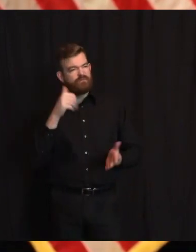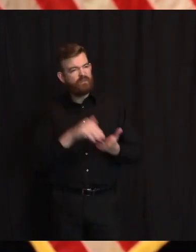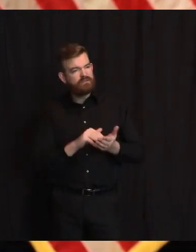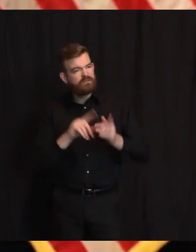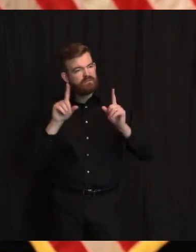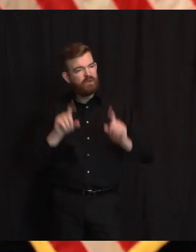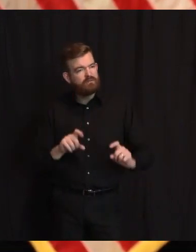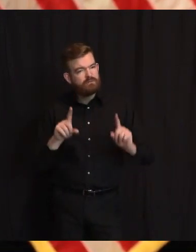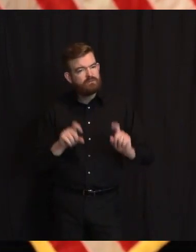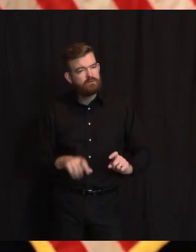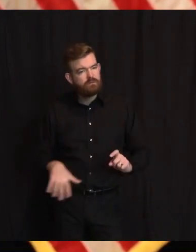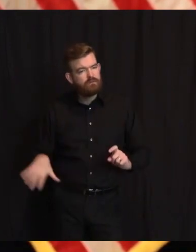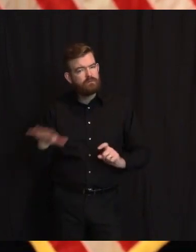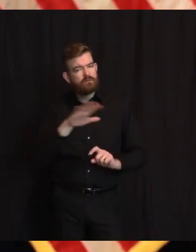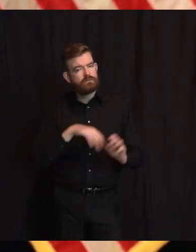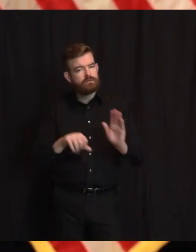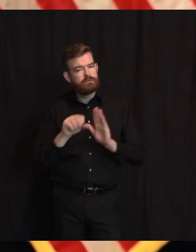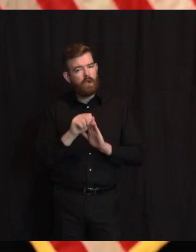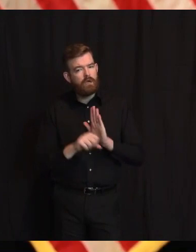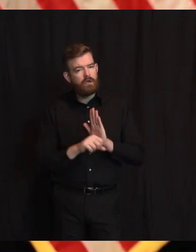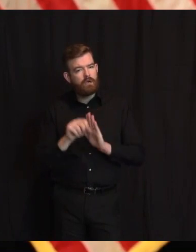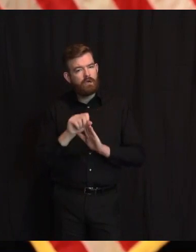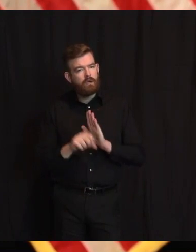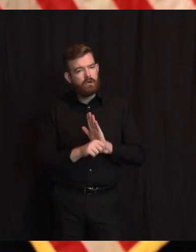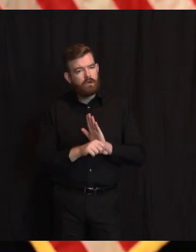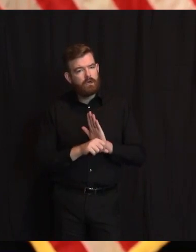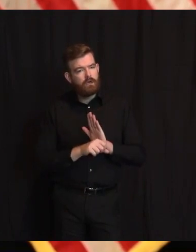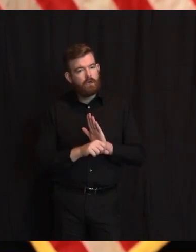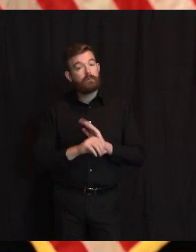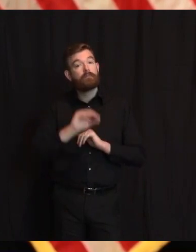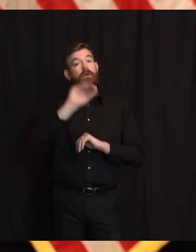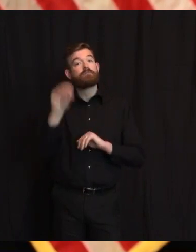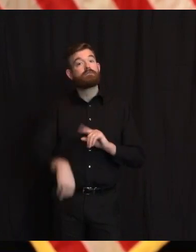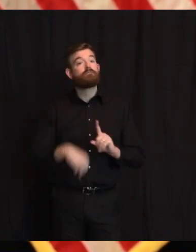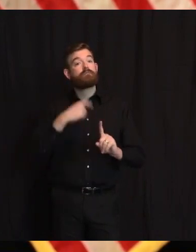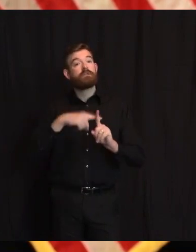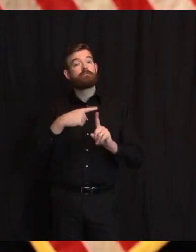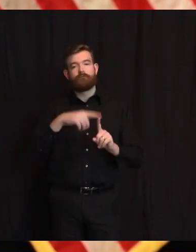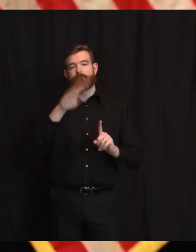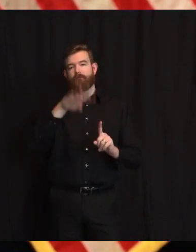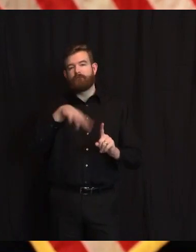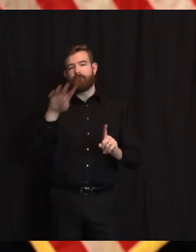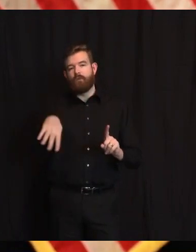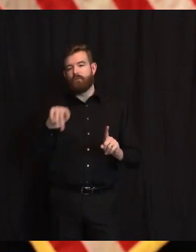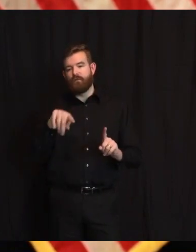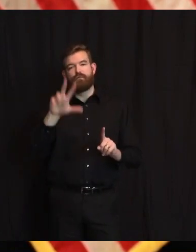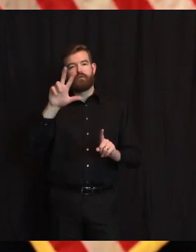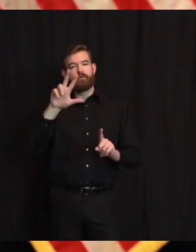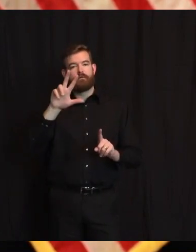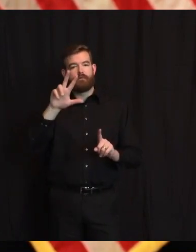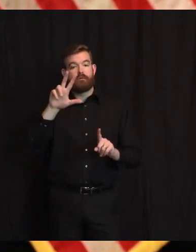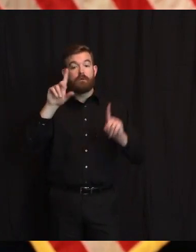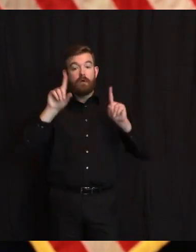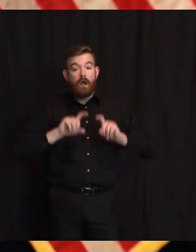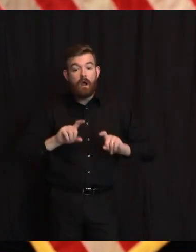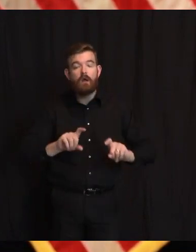49,368 are positive, for a percent positivity of 44.3%.